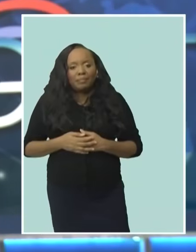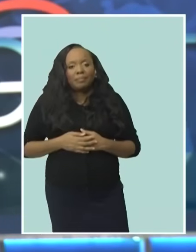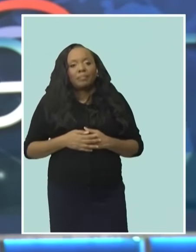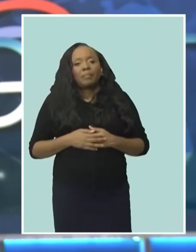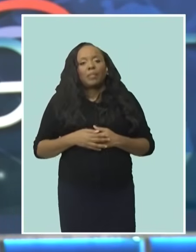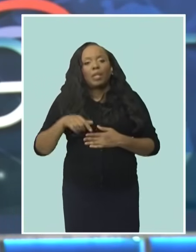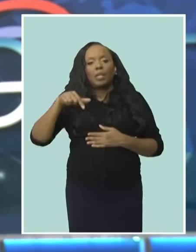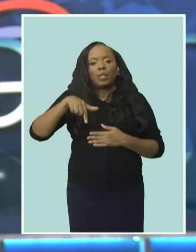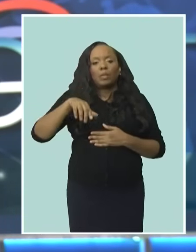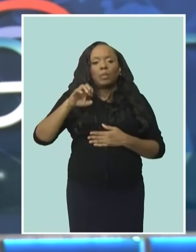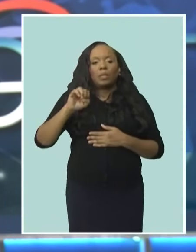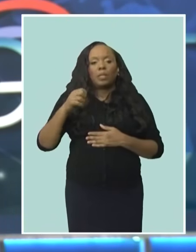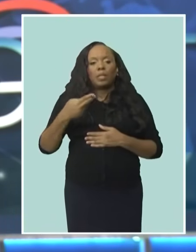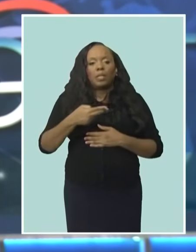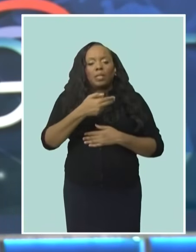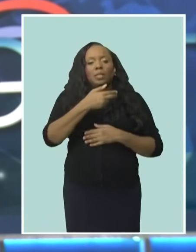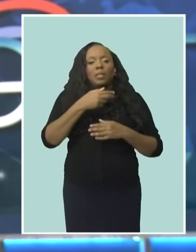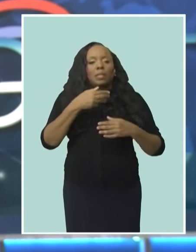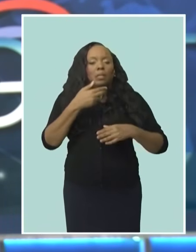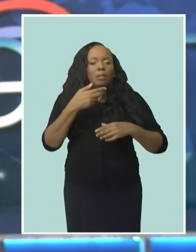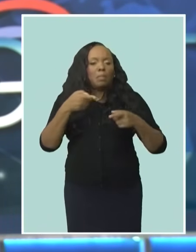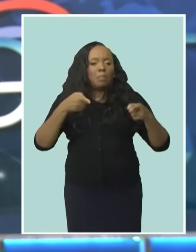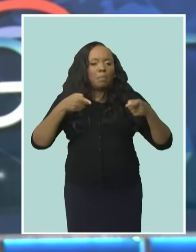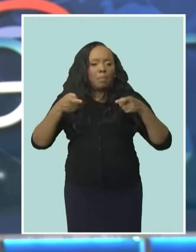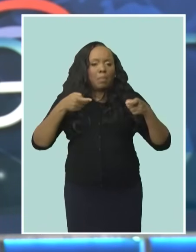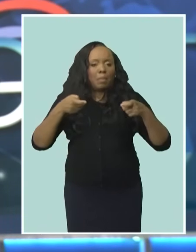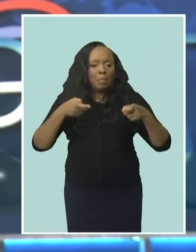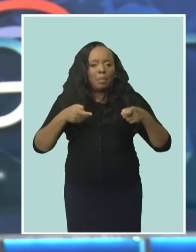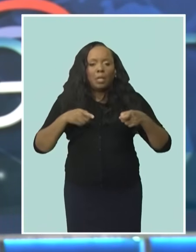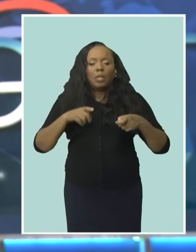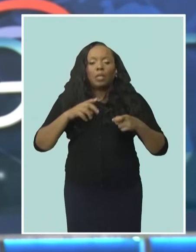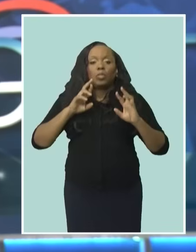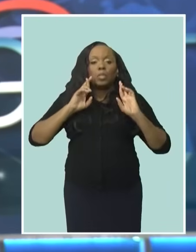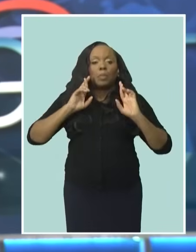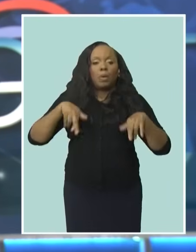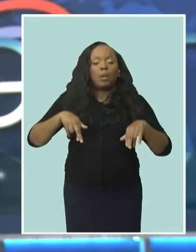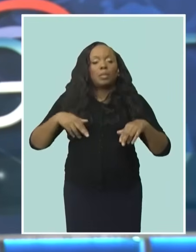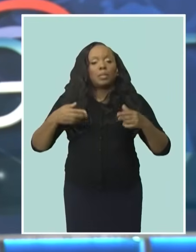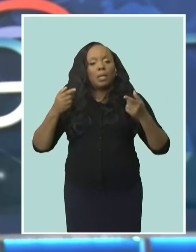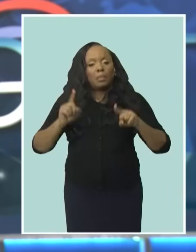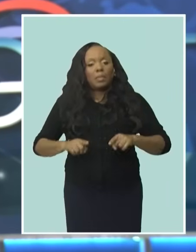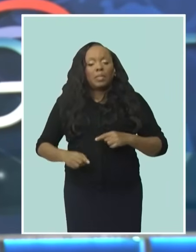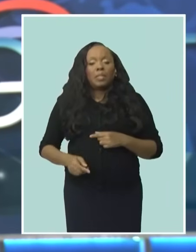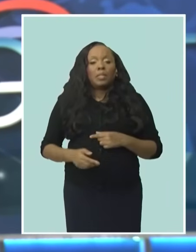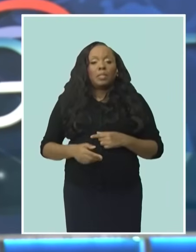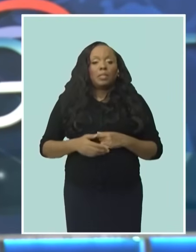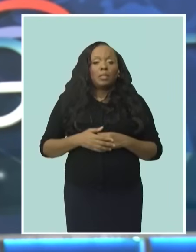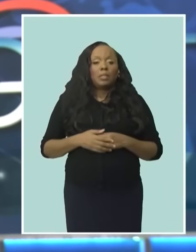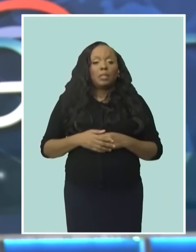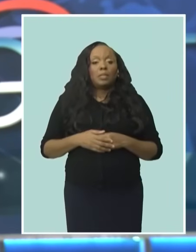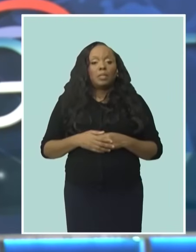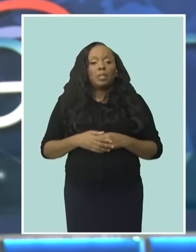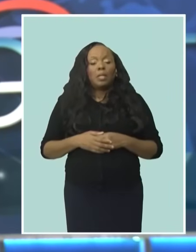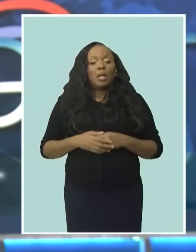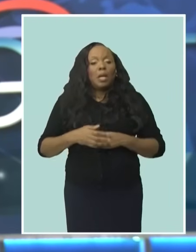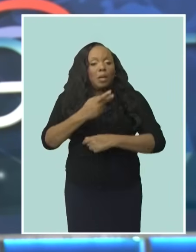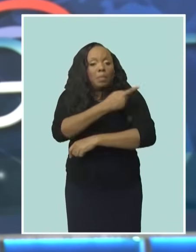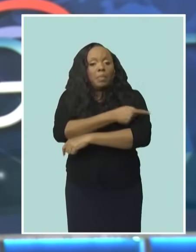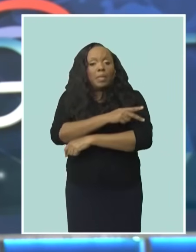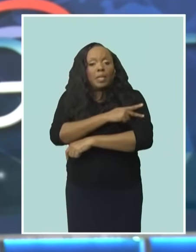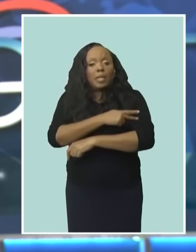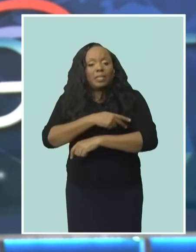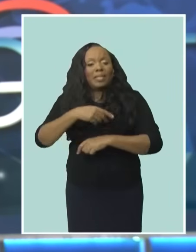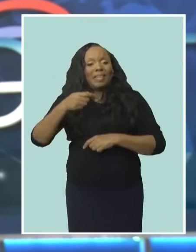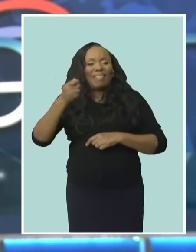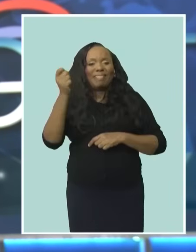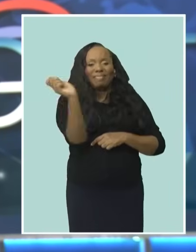Management of the Queen Elizabeth Hospital is tonight reacting to an incident there in which 3 registered nurses were slashed by a patient last